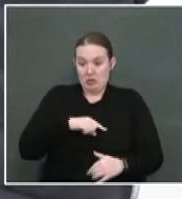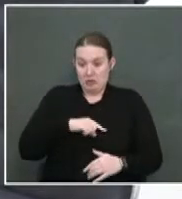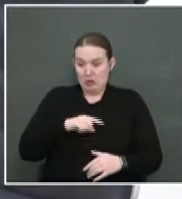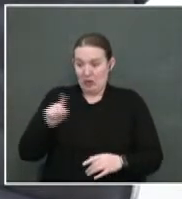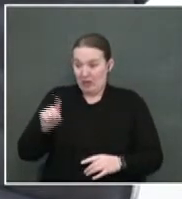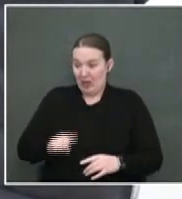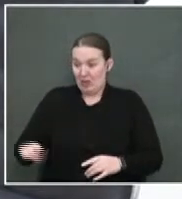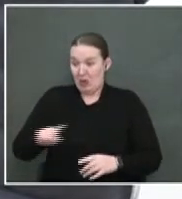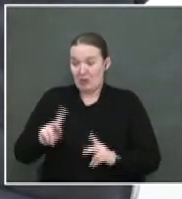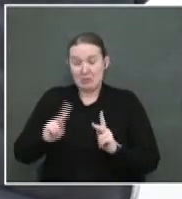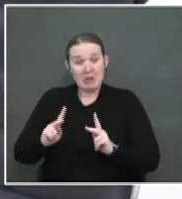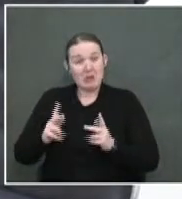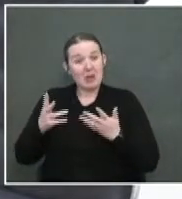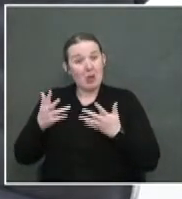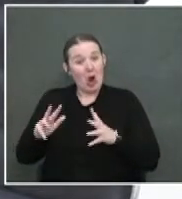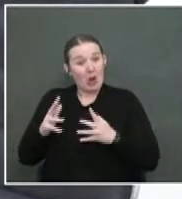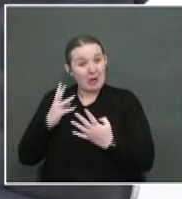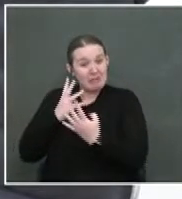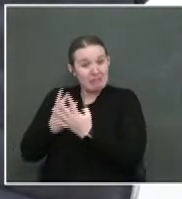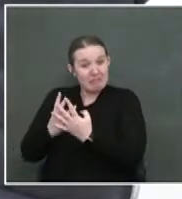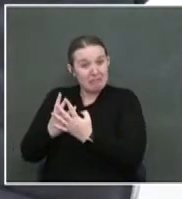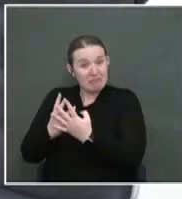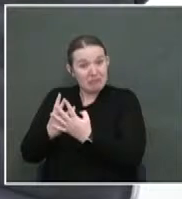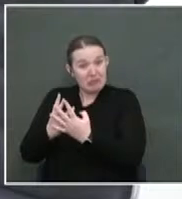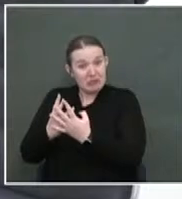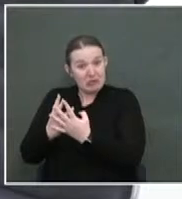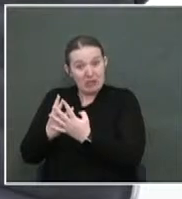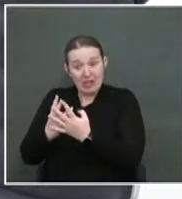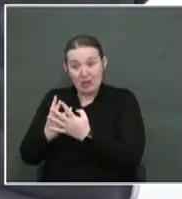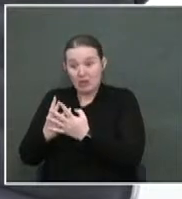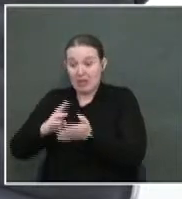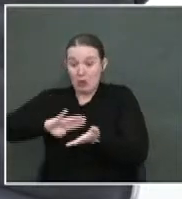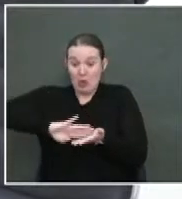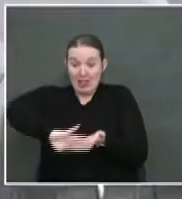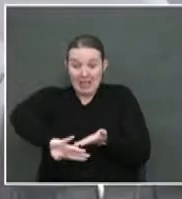repeat offenders aren't having the opportunity to reoffend?